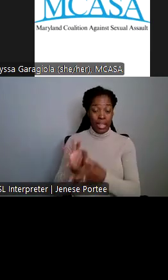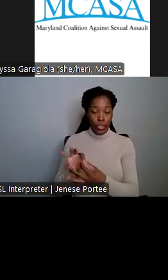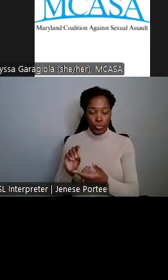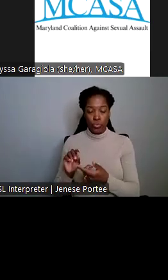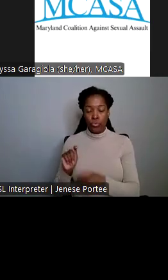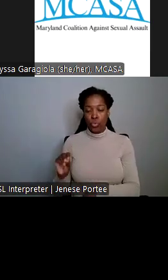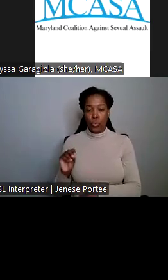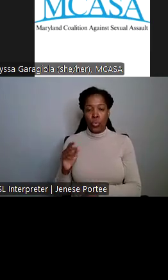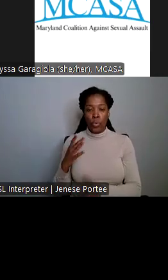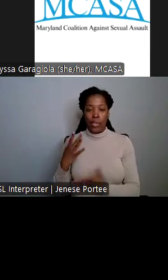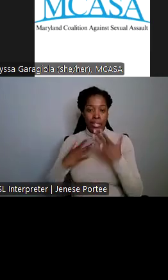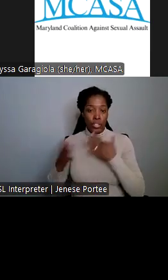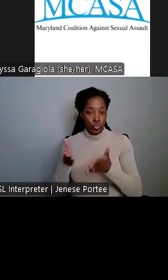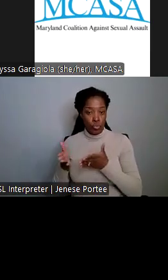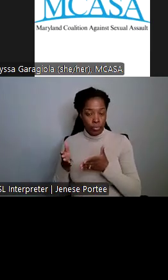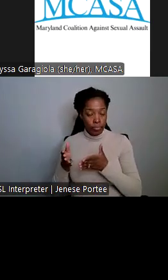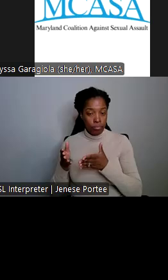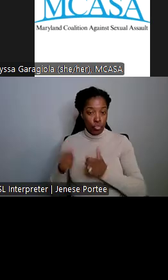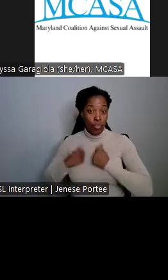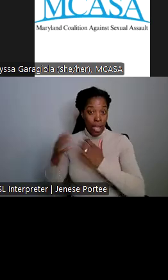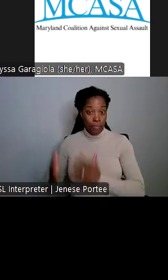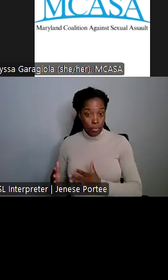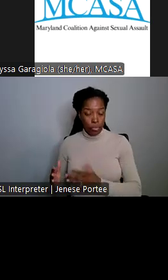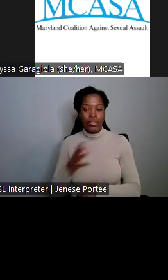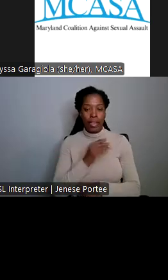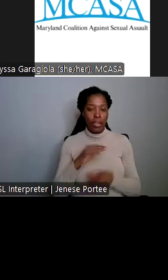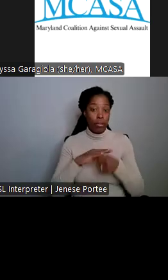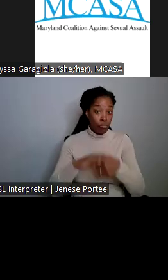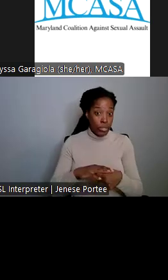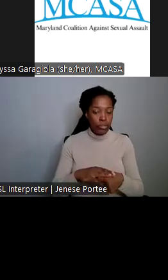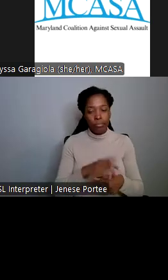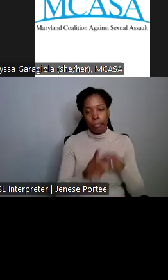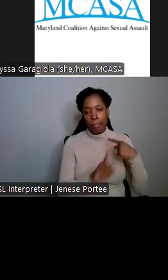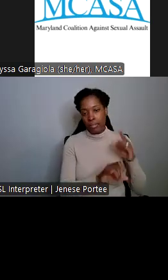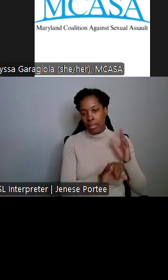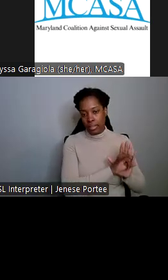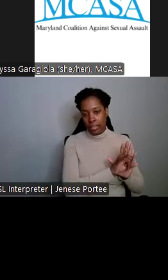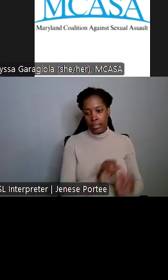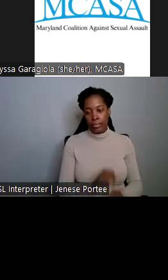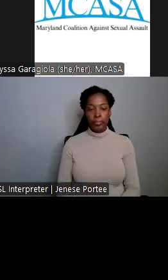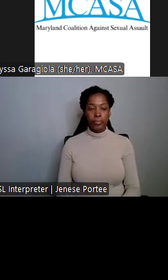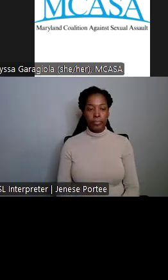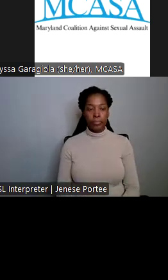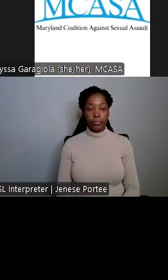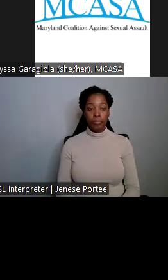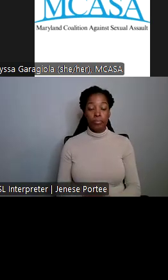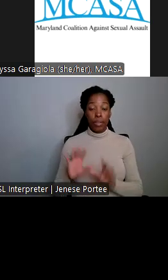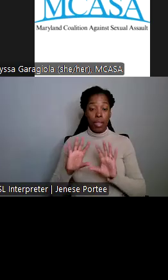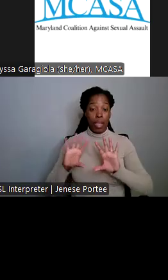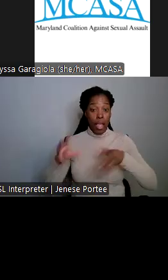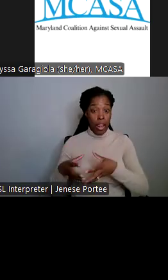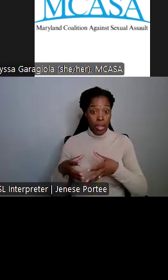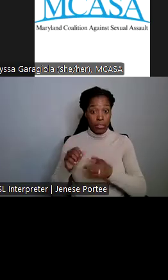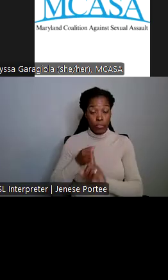survivors and how they relate to oppression and identity. So collective trauma is trauma that